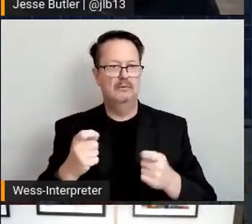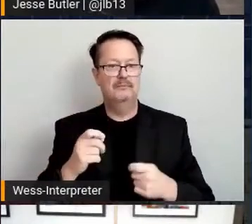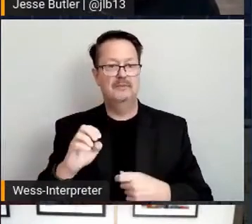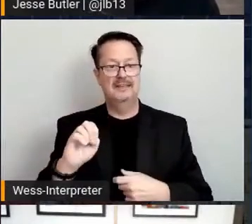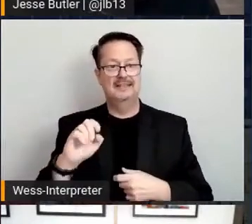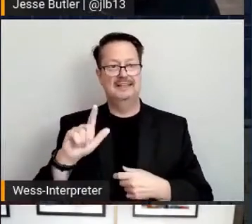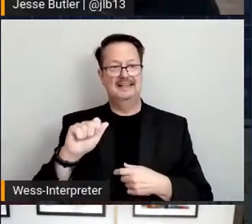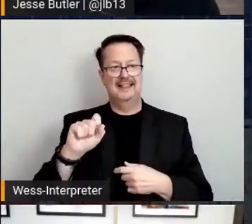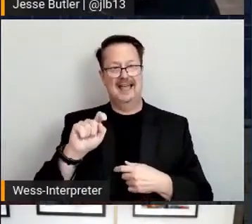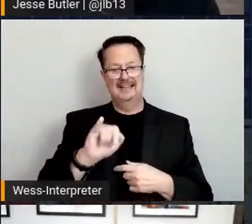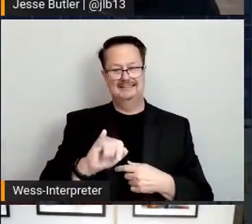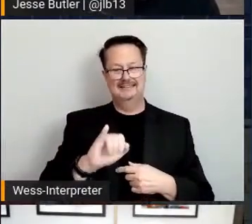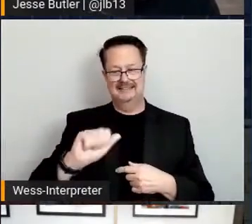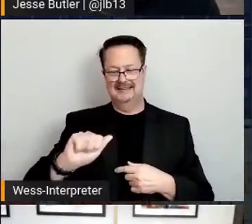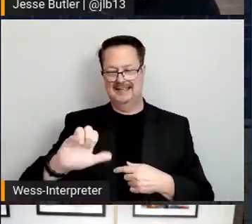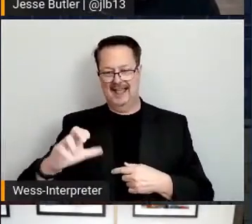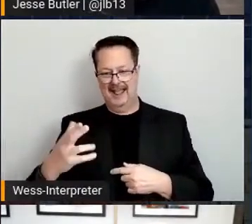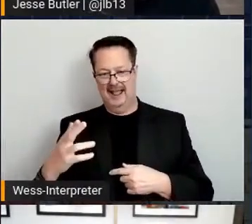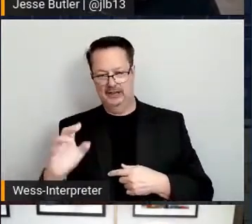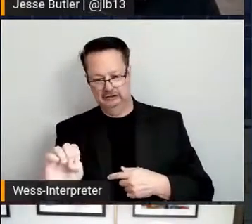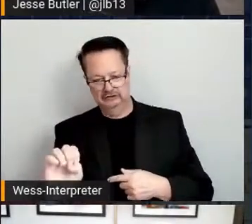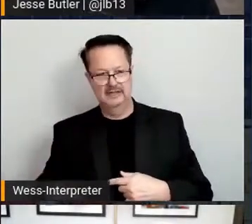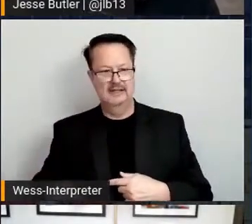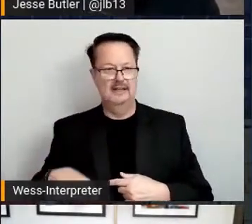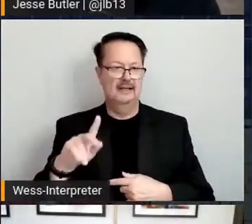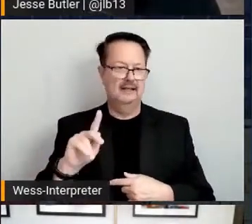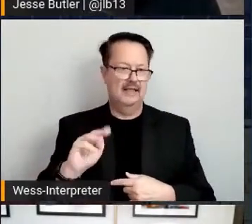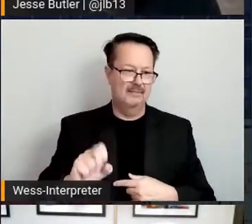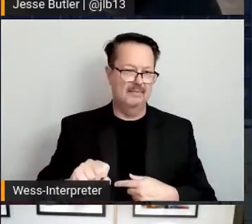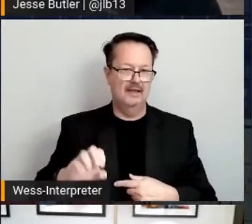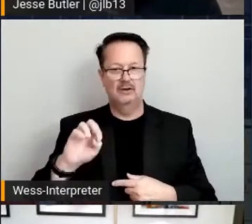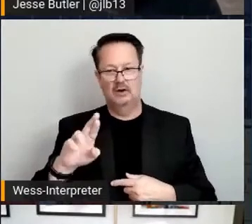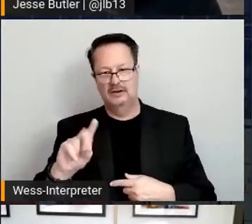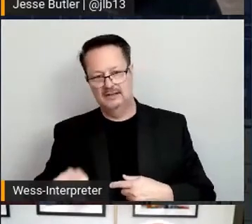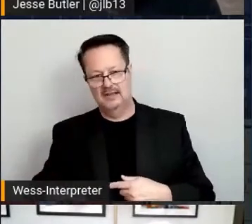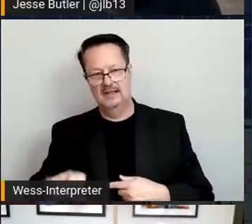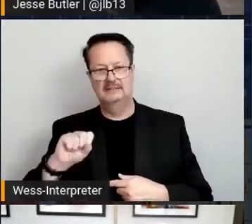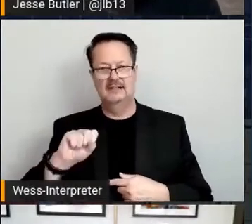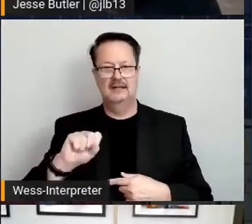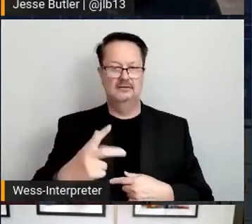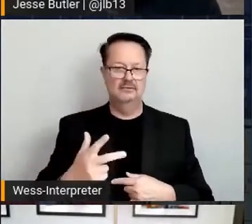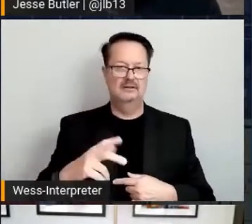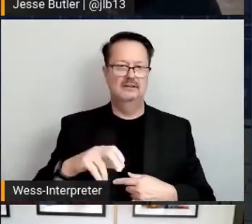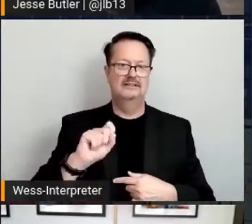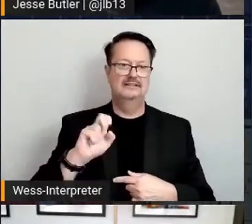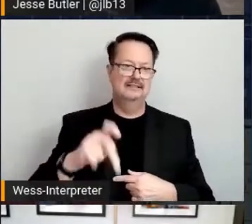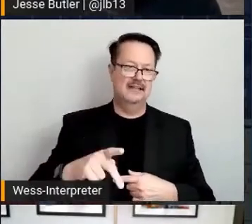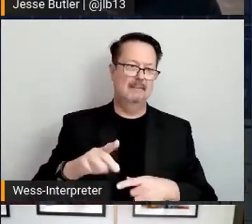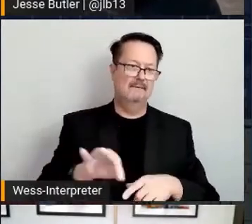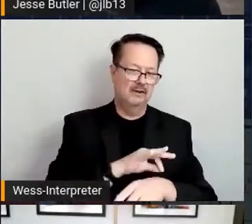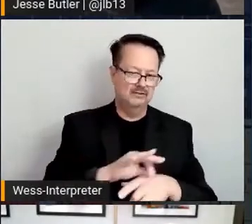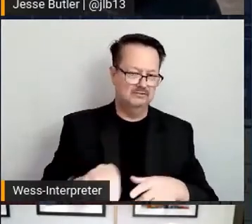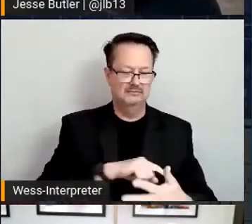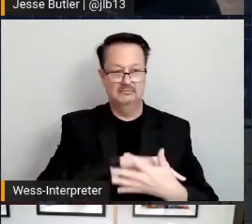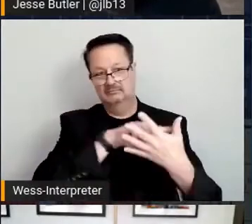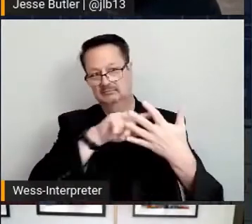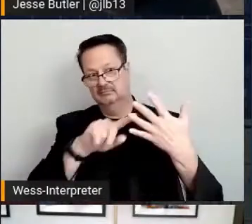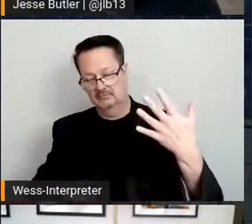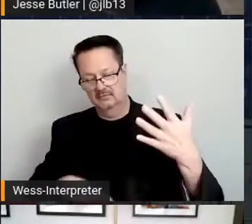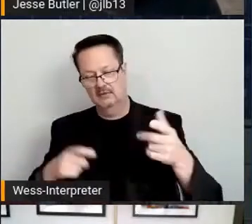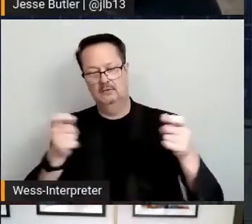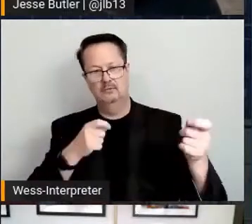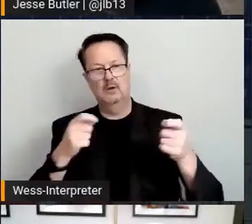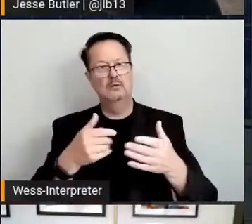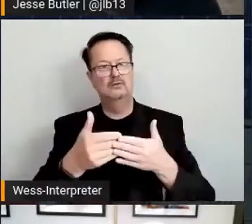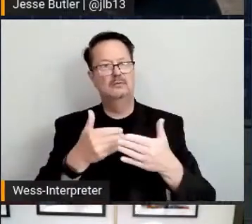Elasticache, KMS, RDS, S3, SageMaker, SNS, and step functions. All of these controllers are in preview